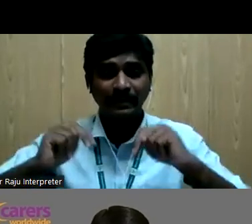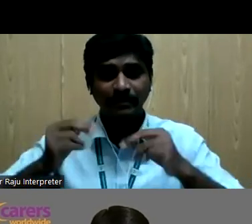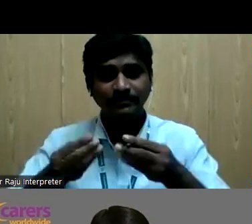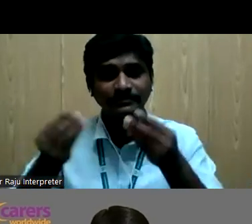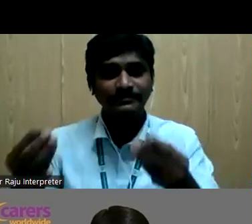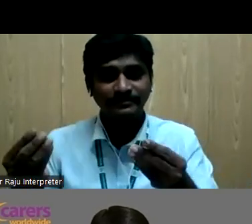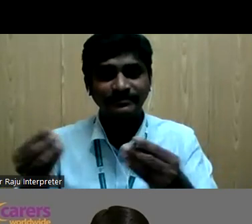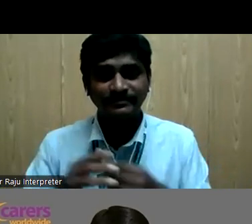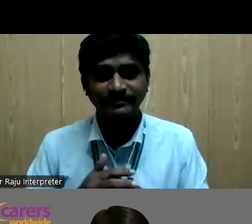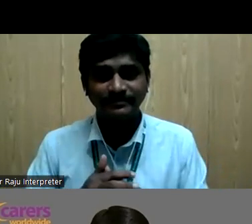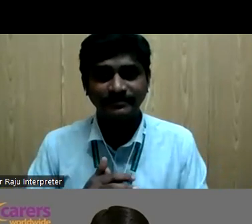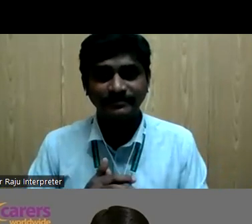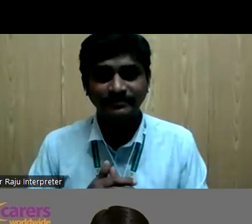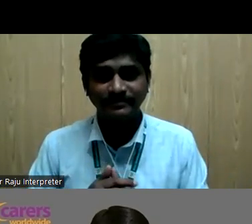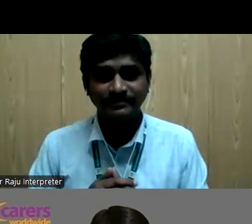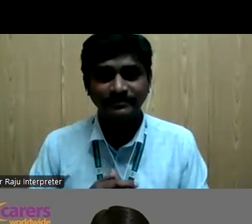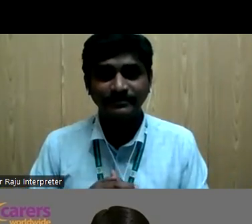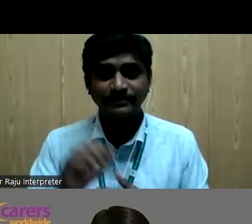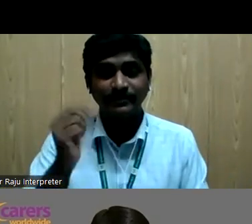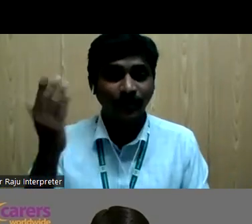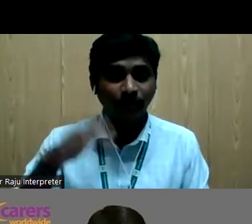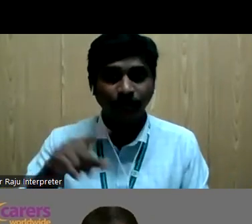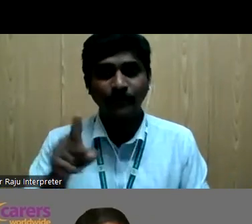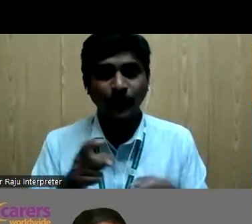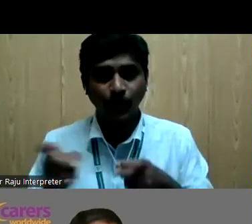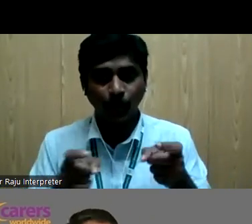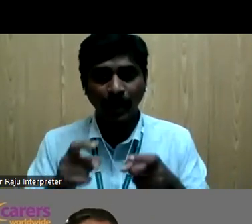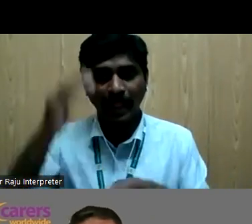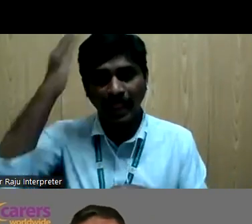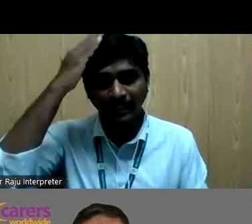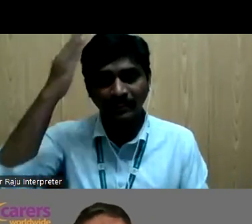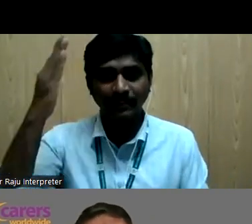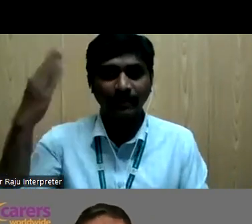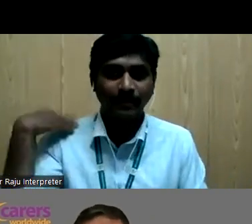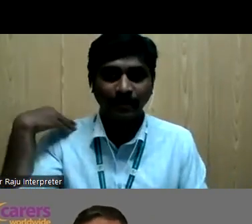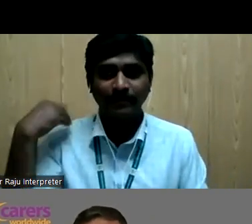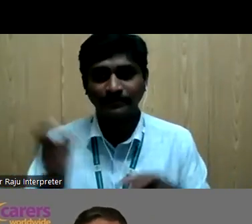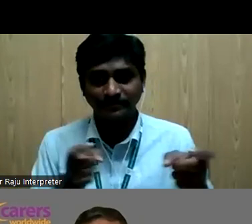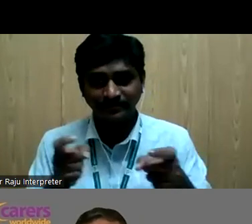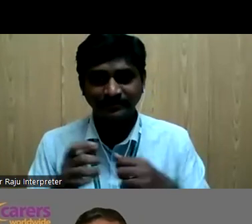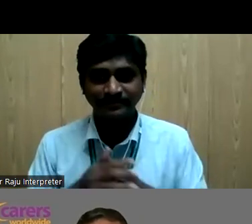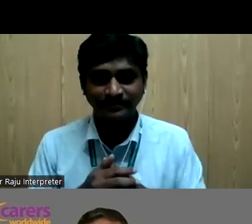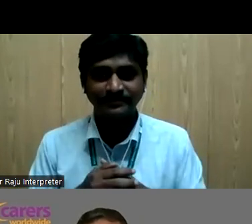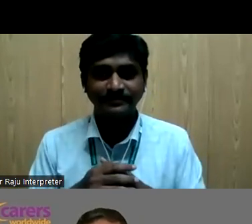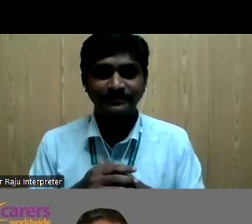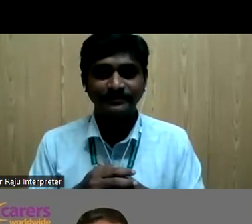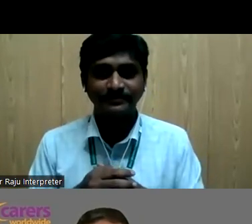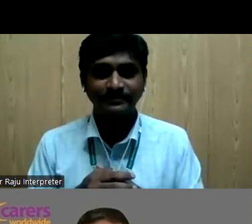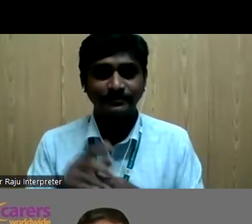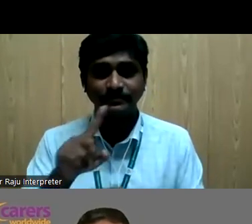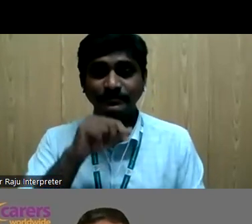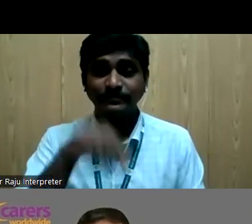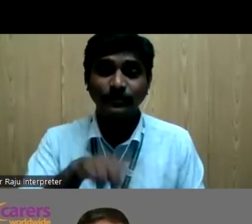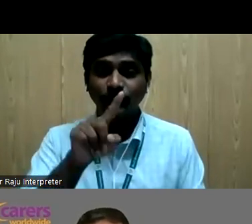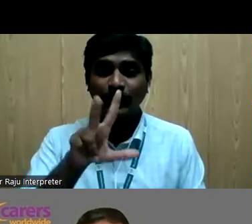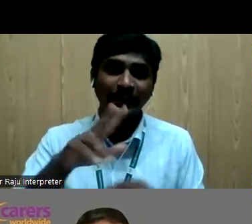our centers. So from my side, I am the coordinator and head of the Department for Adult Independent Living. So we used to work for the above 18 years age group